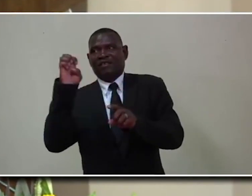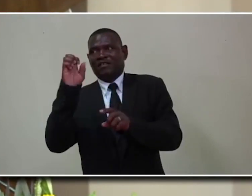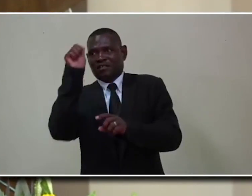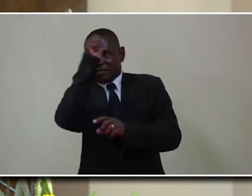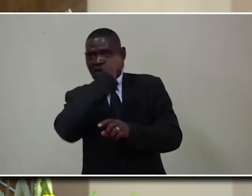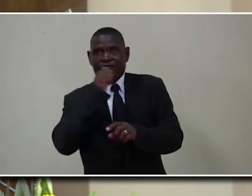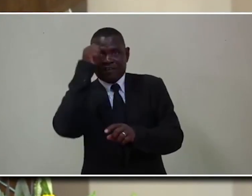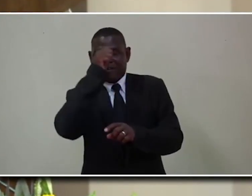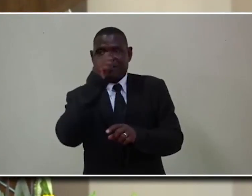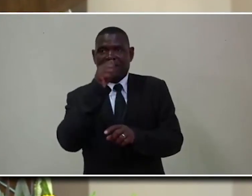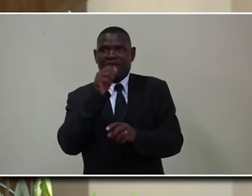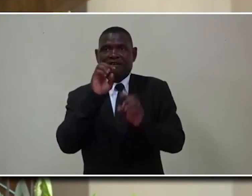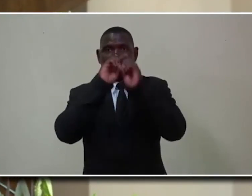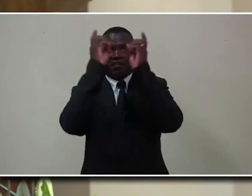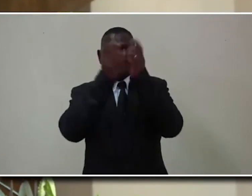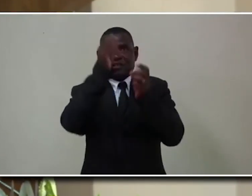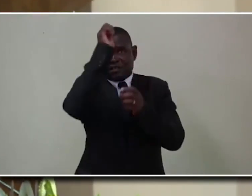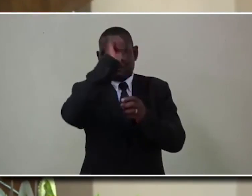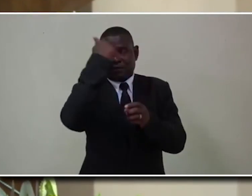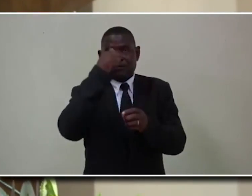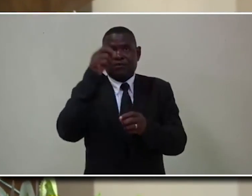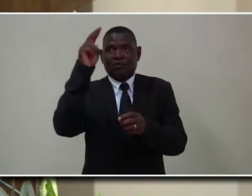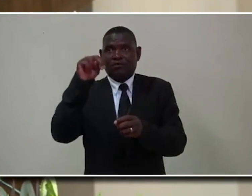And the disapostle Charles Sakavumbi Ndandula.